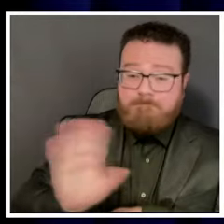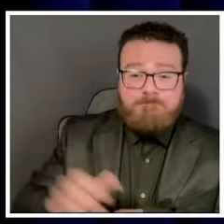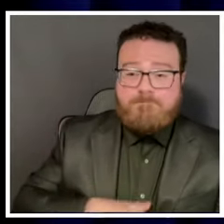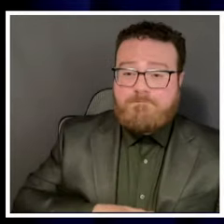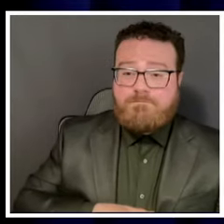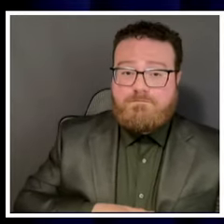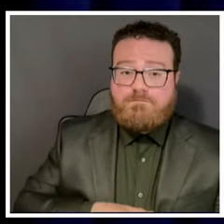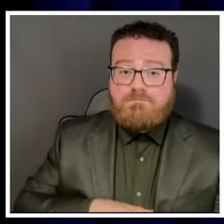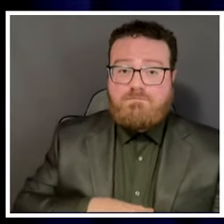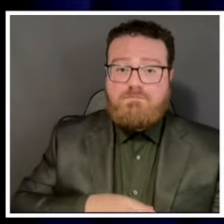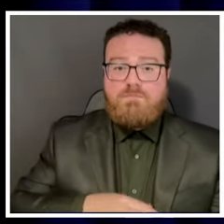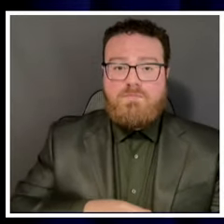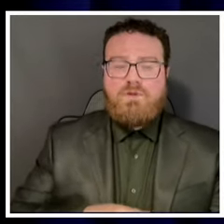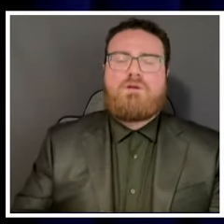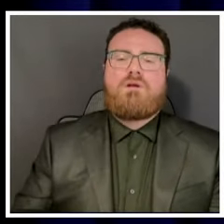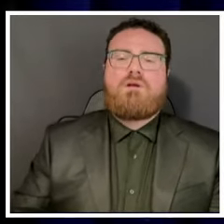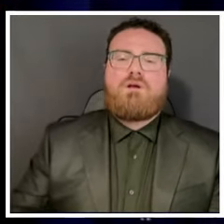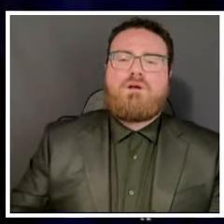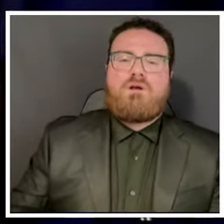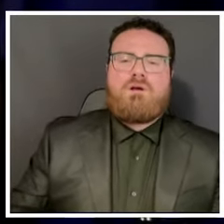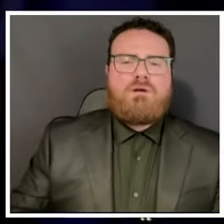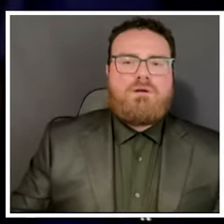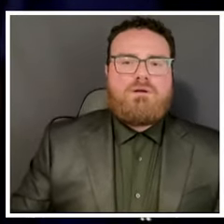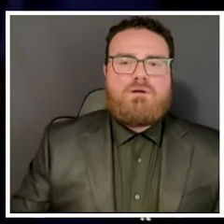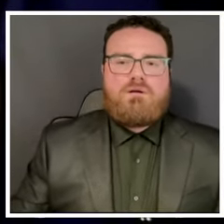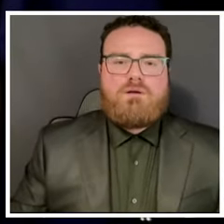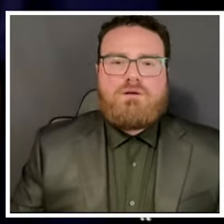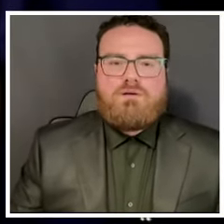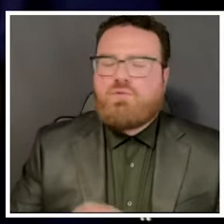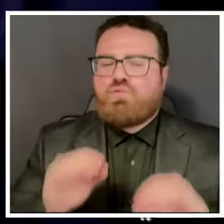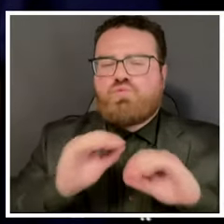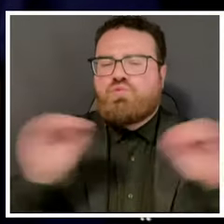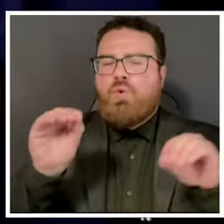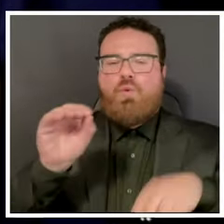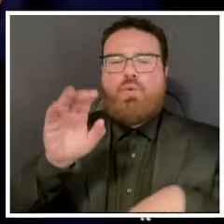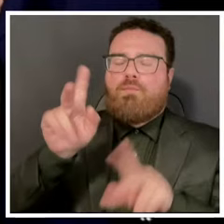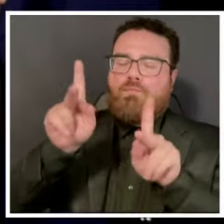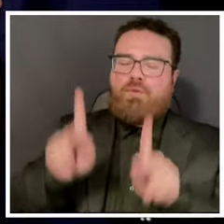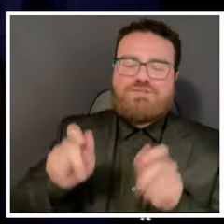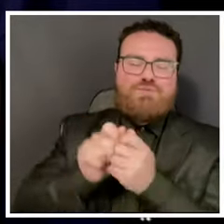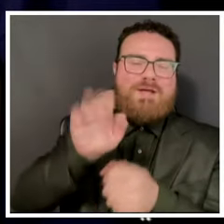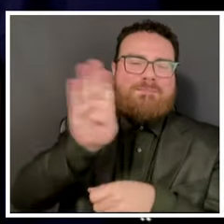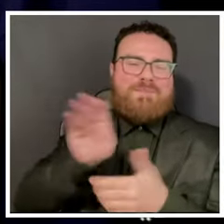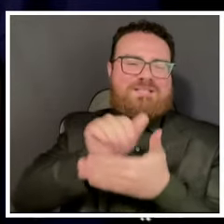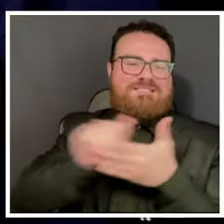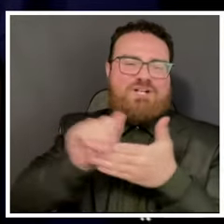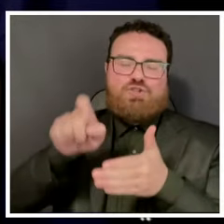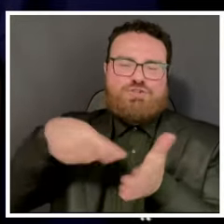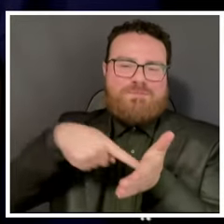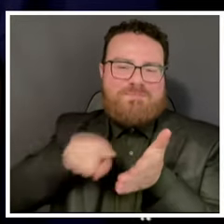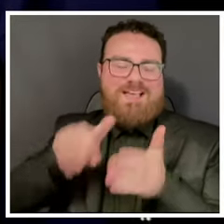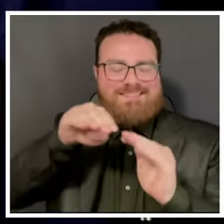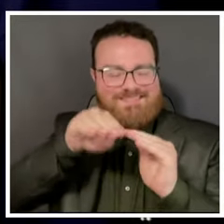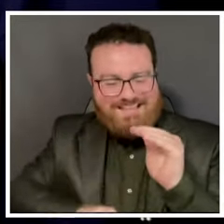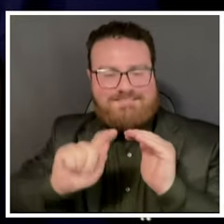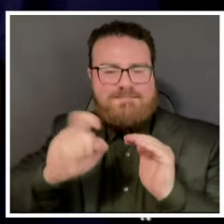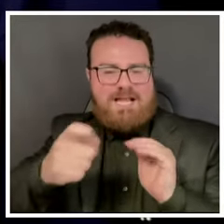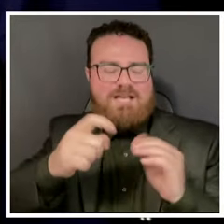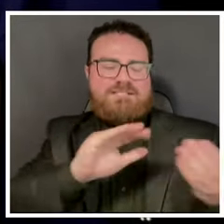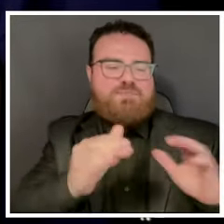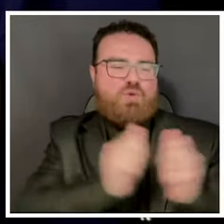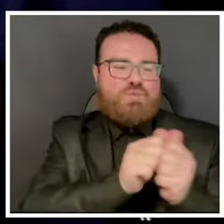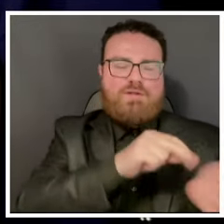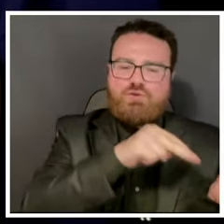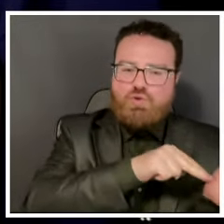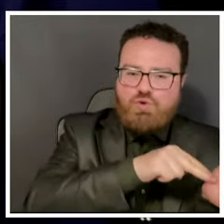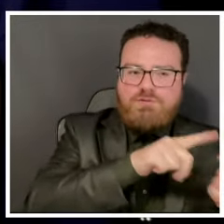Americans paying federal taxes. No billionaire should pay a lower tax rate than a teacher, a nurse, a sanitation